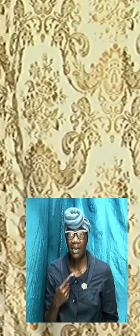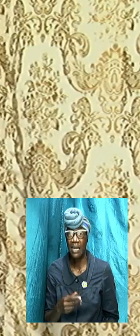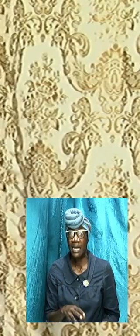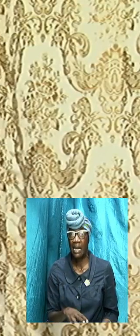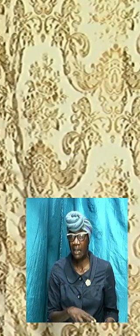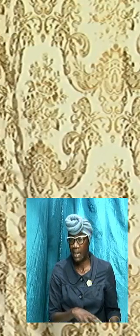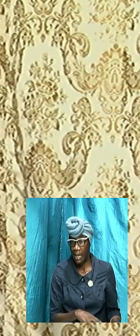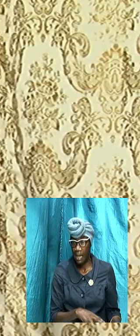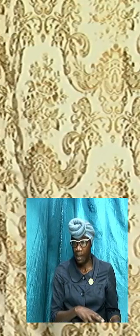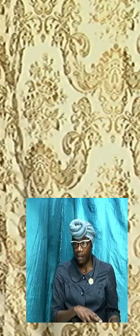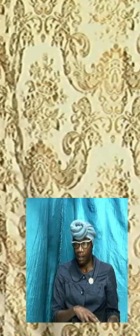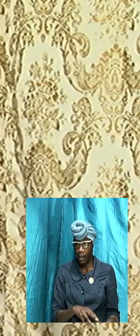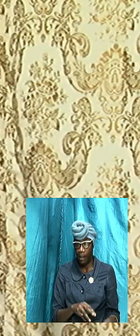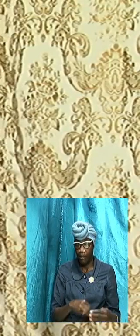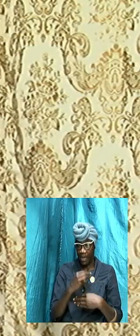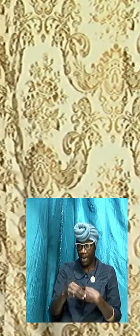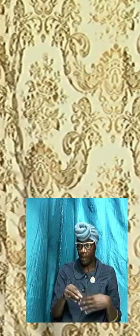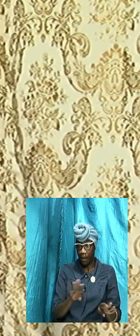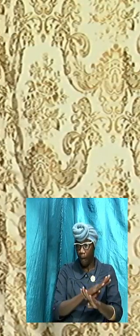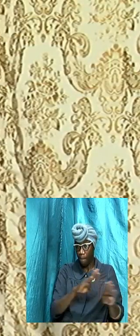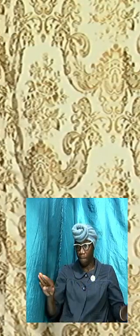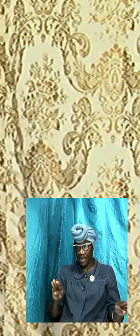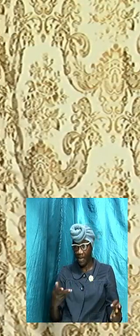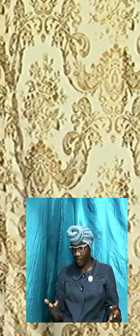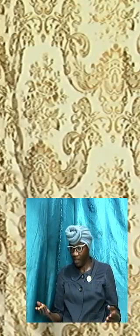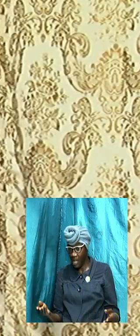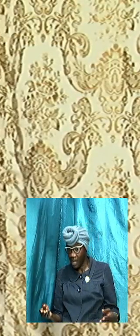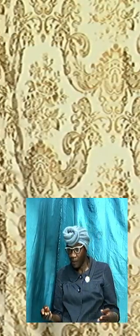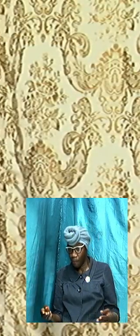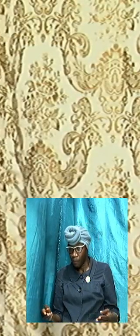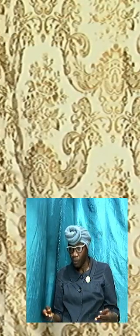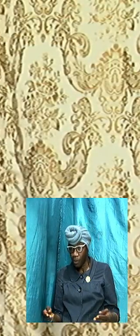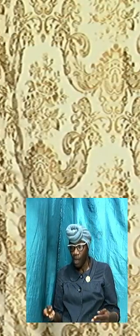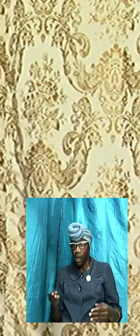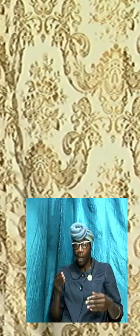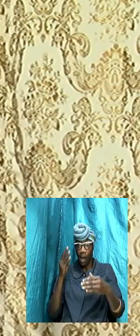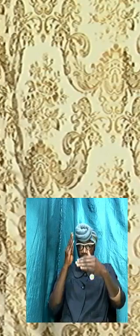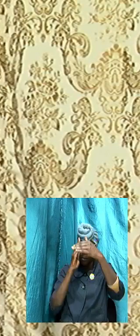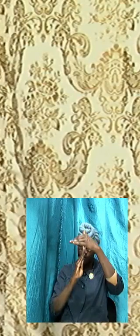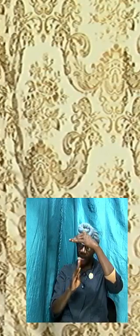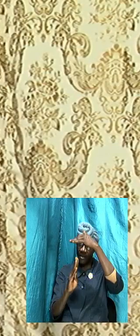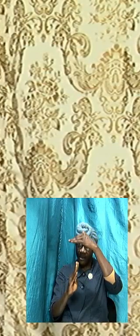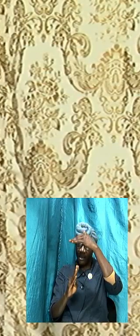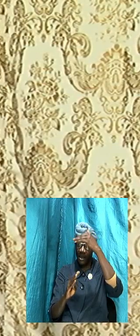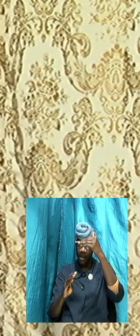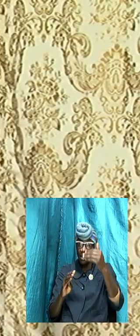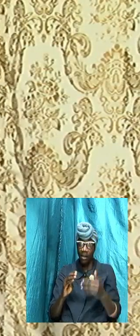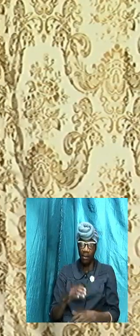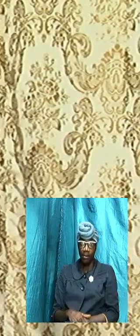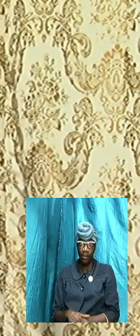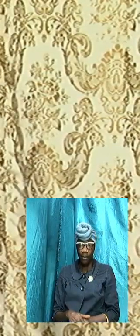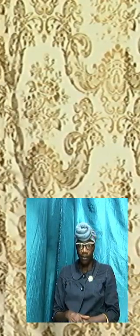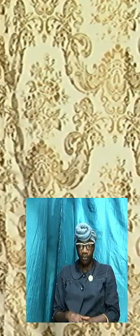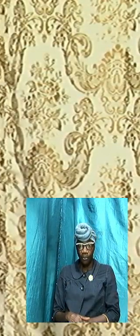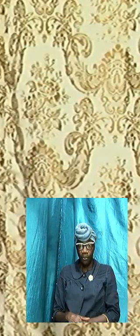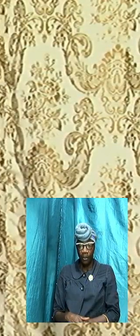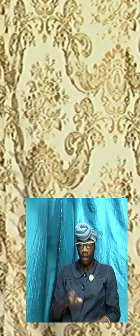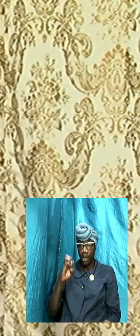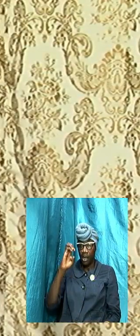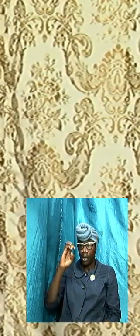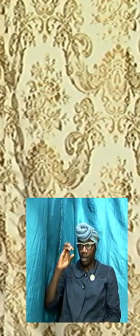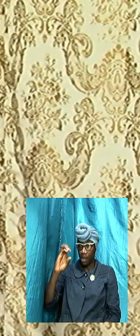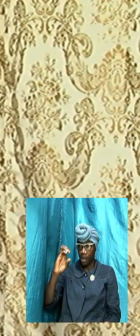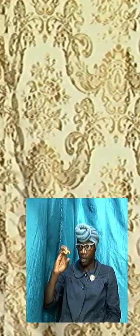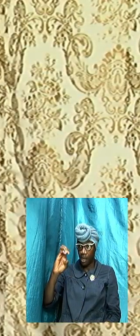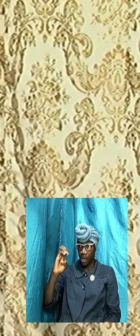event on the calendar, based on prophecy, based on what we call eschatology, comes from the word eschatology.